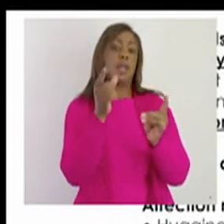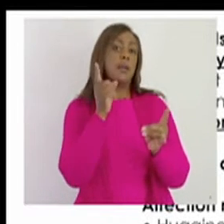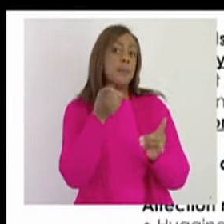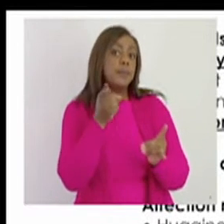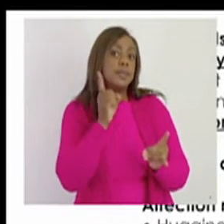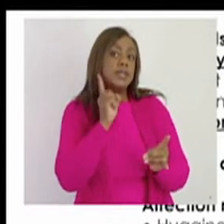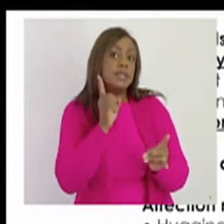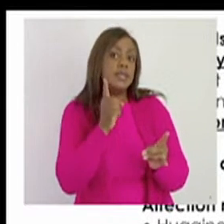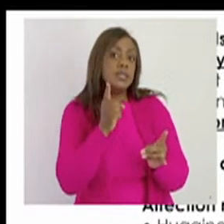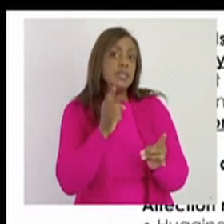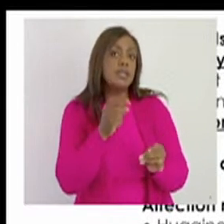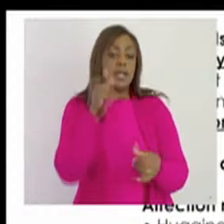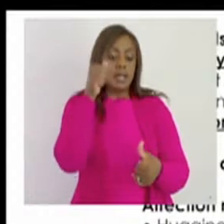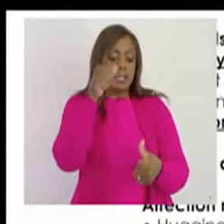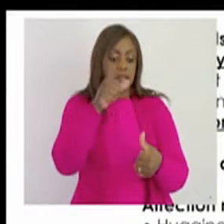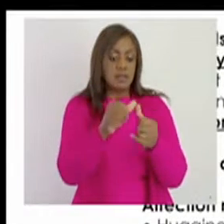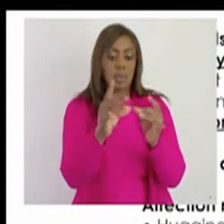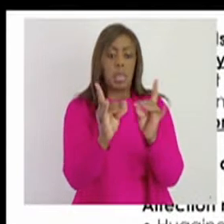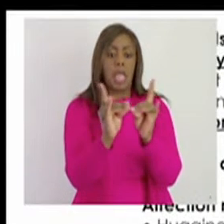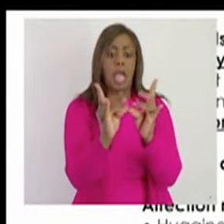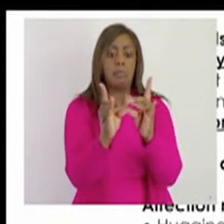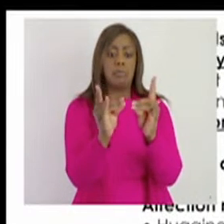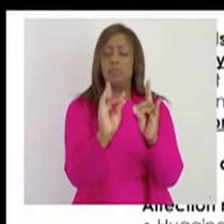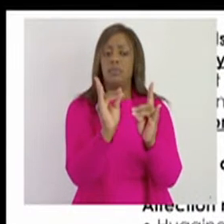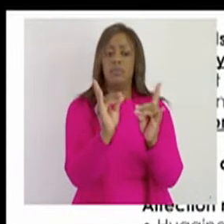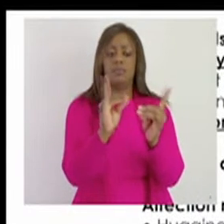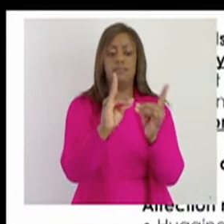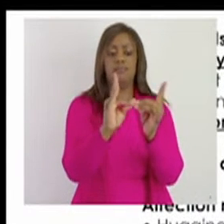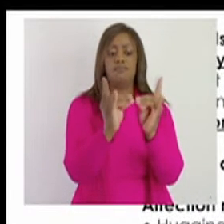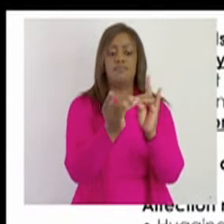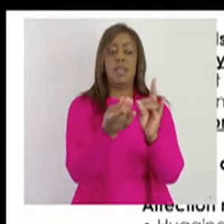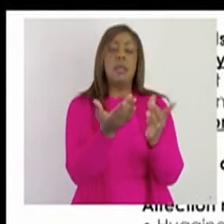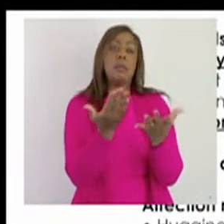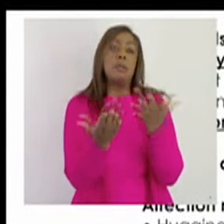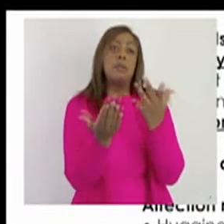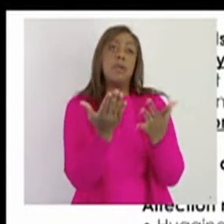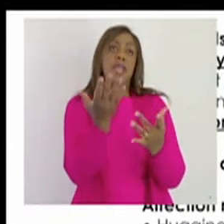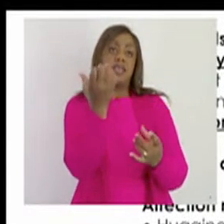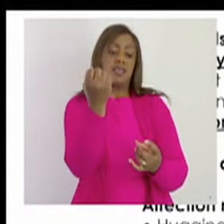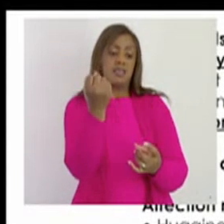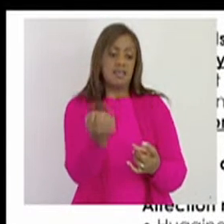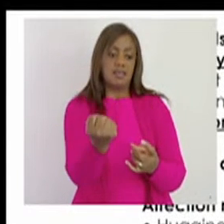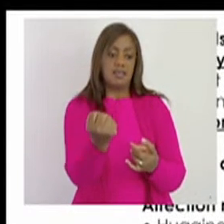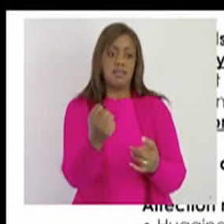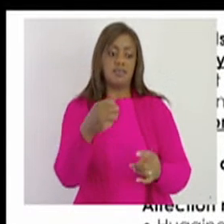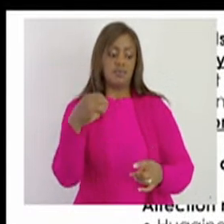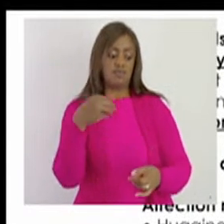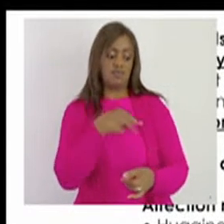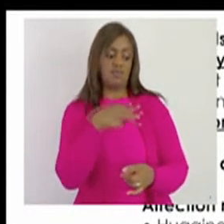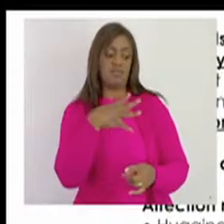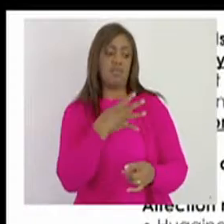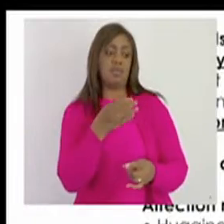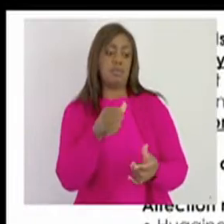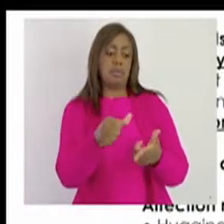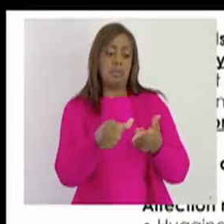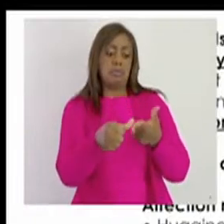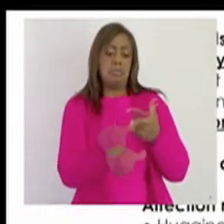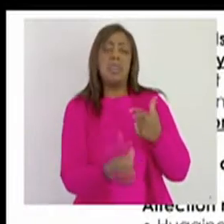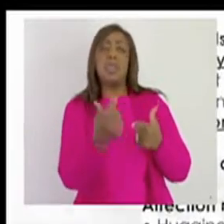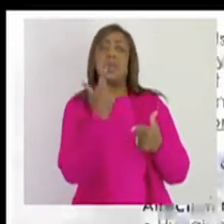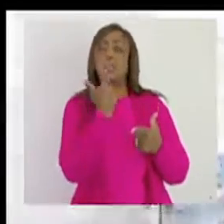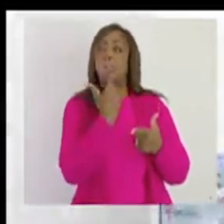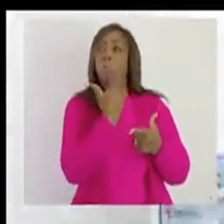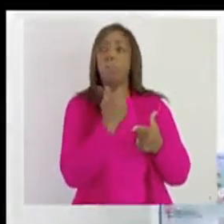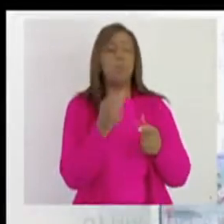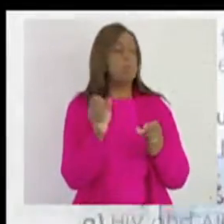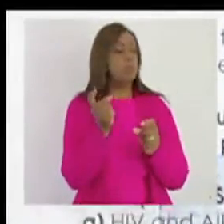because it can be that the person that you are kissing is having some, if the person that you are kissing have an open lips, have an